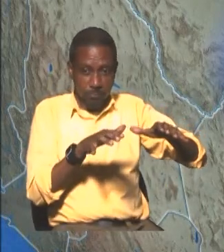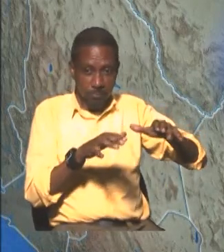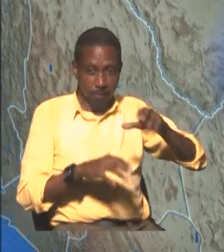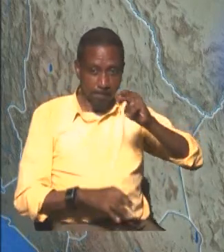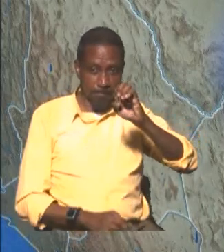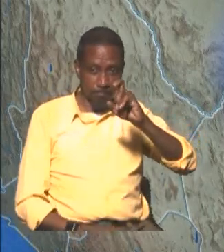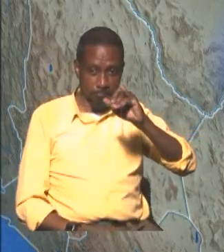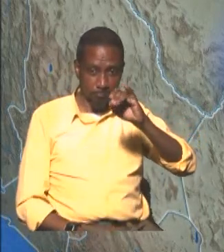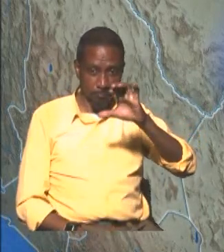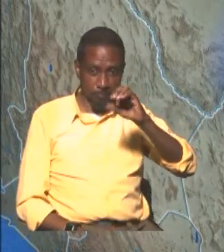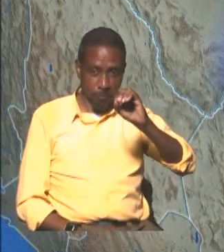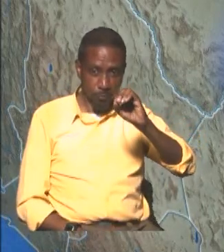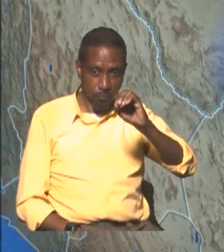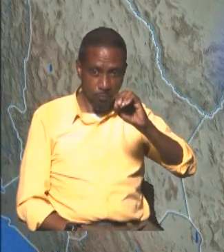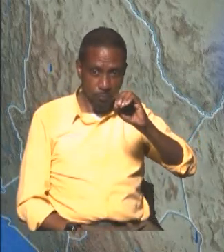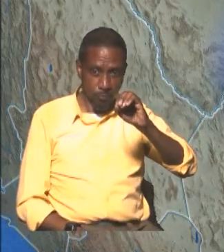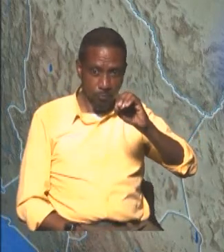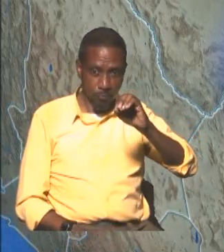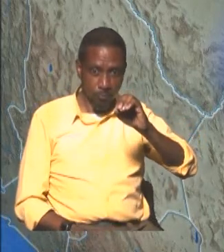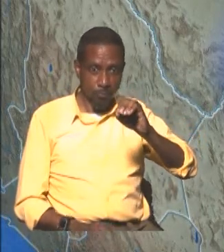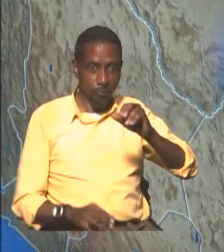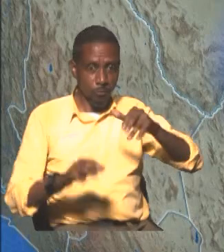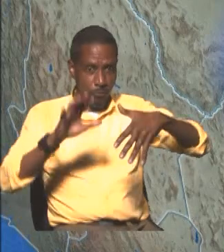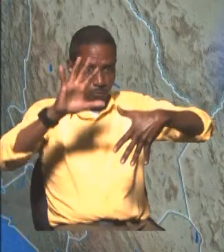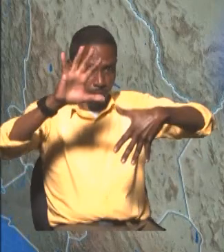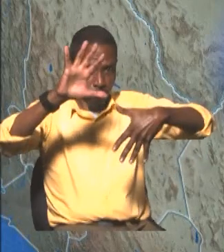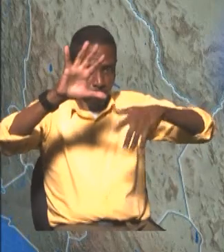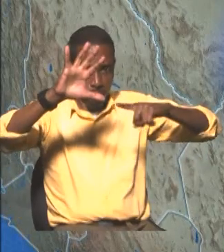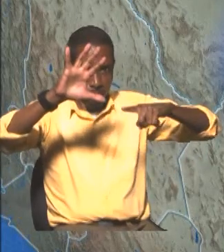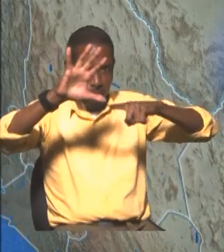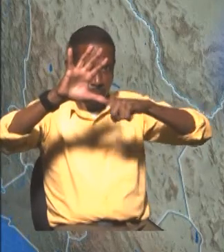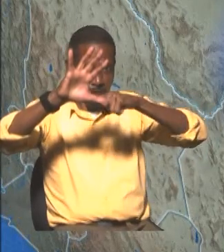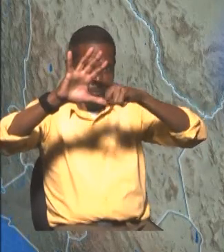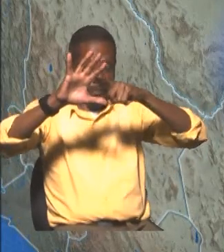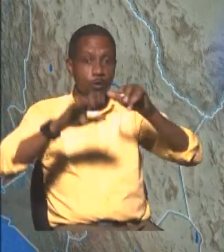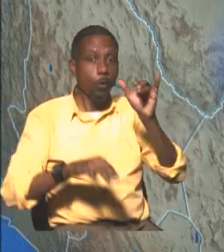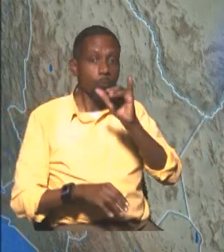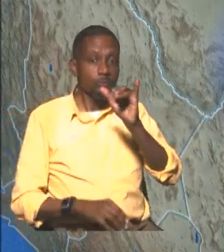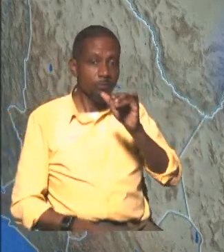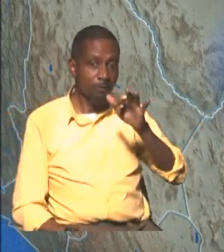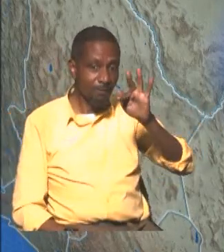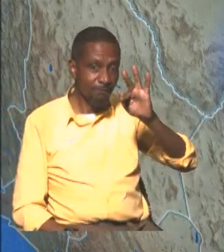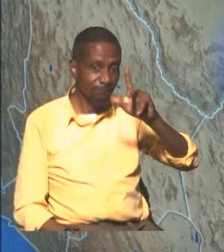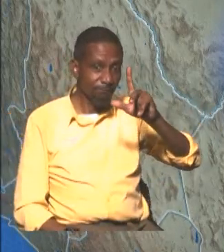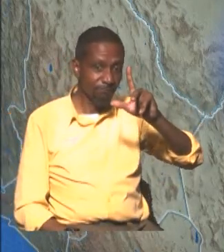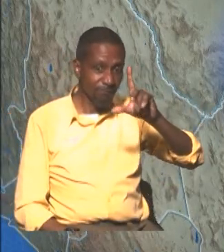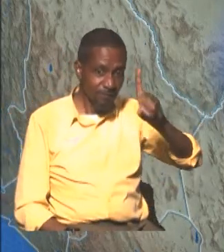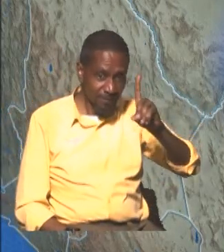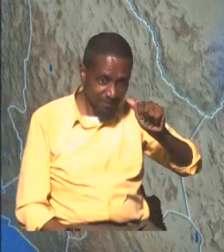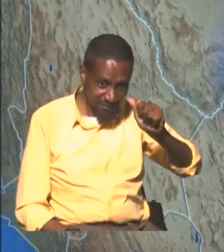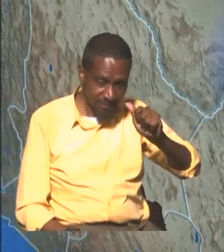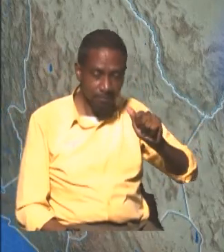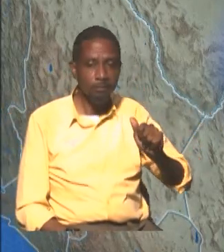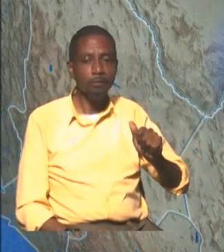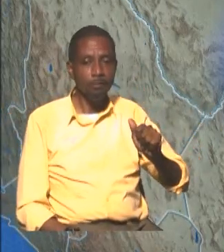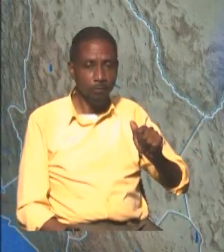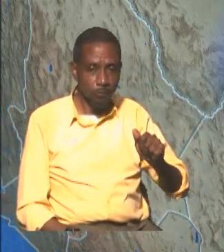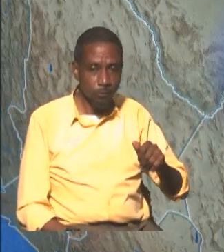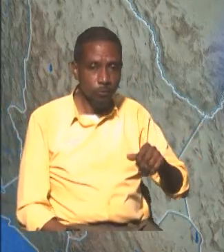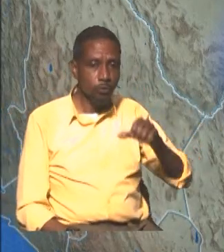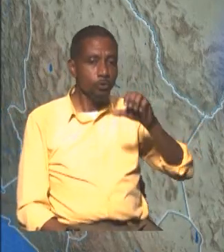across Florida. This system is expected to stall over parts of the Bahamas, Cuba, Honduras, El